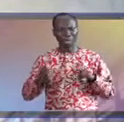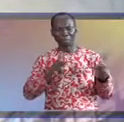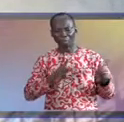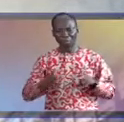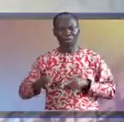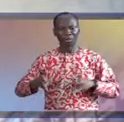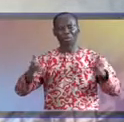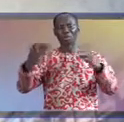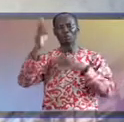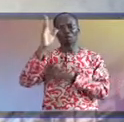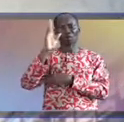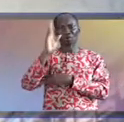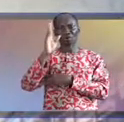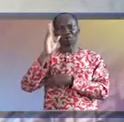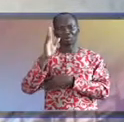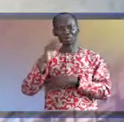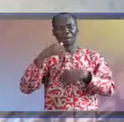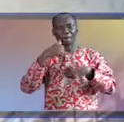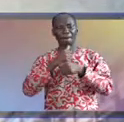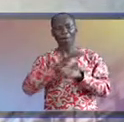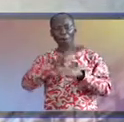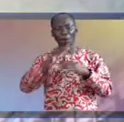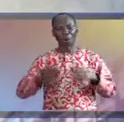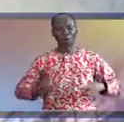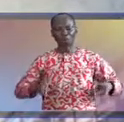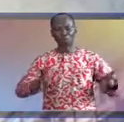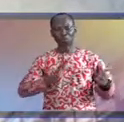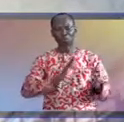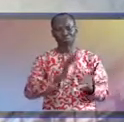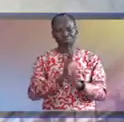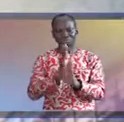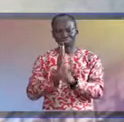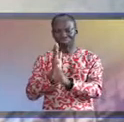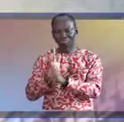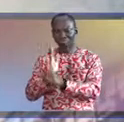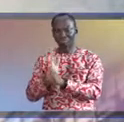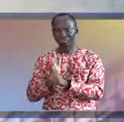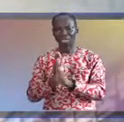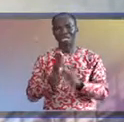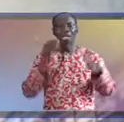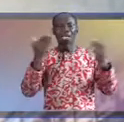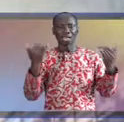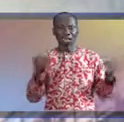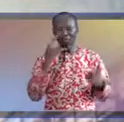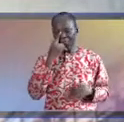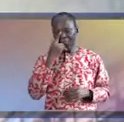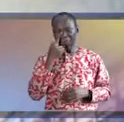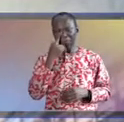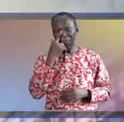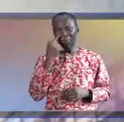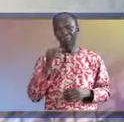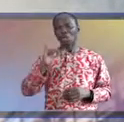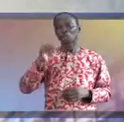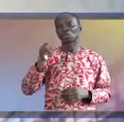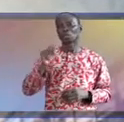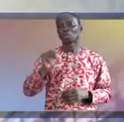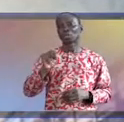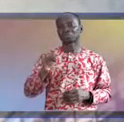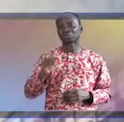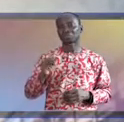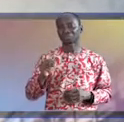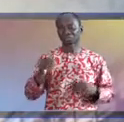the Lord, make his paths straight. Now John himself was